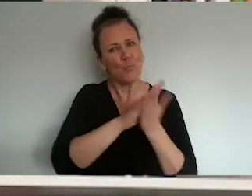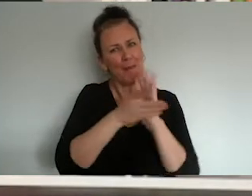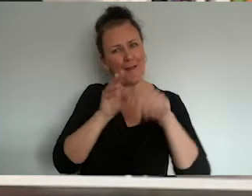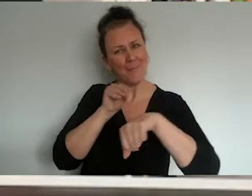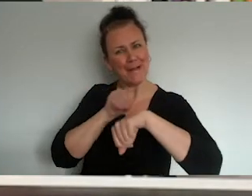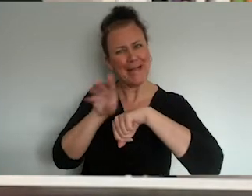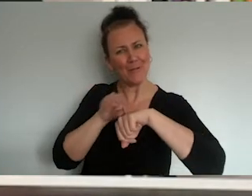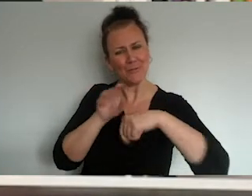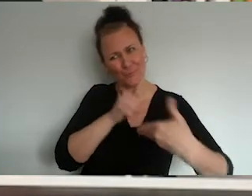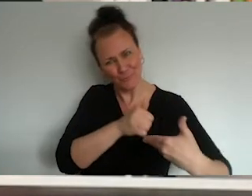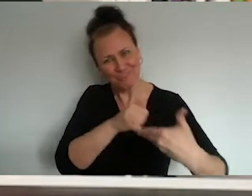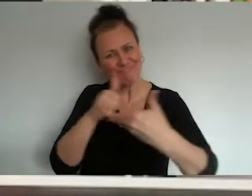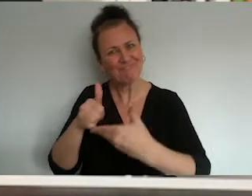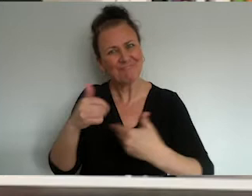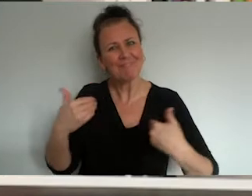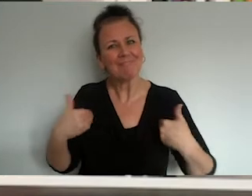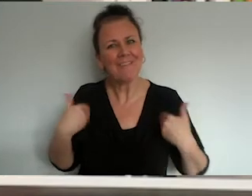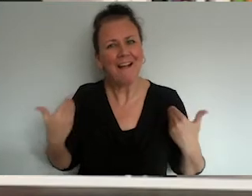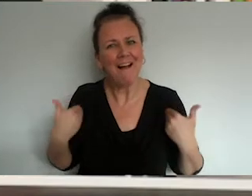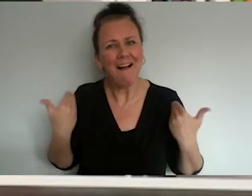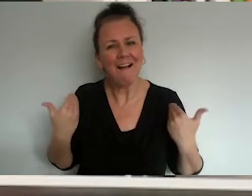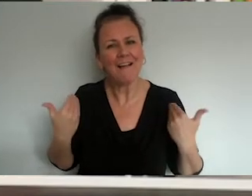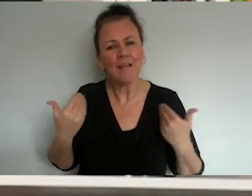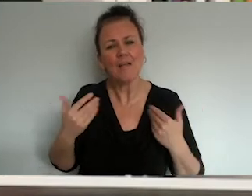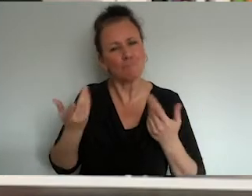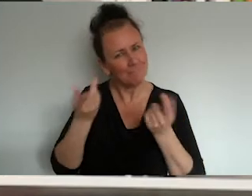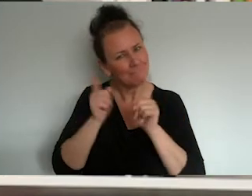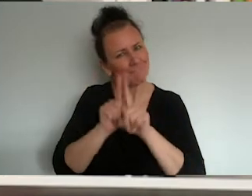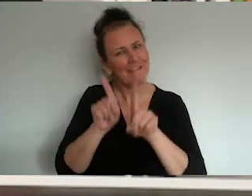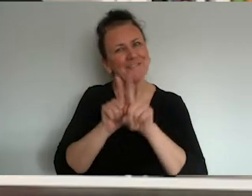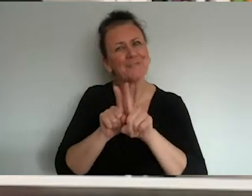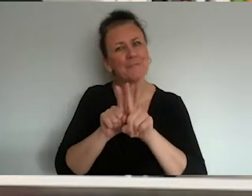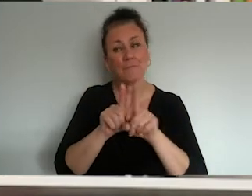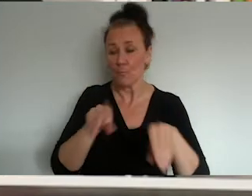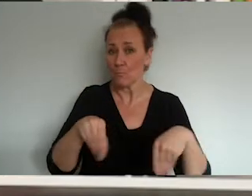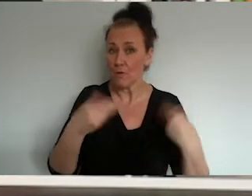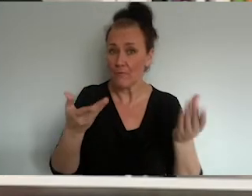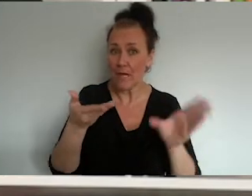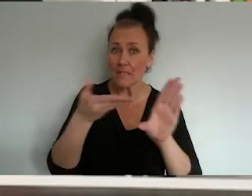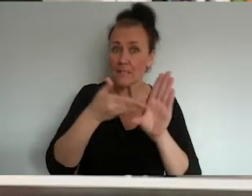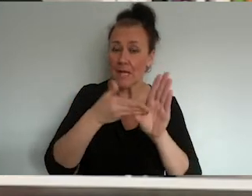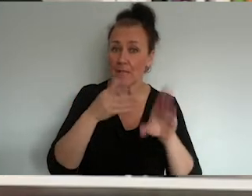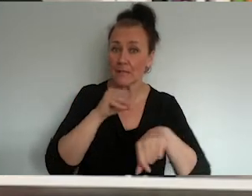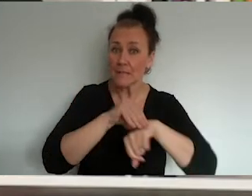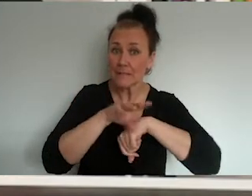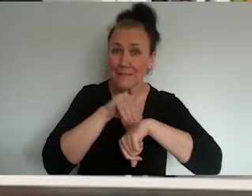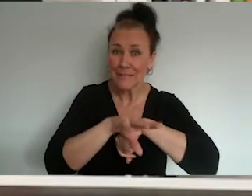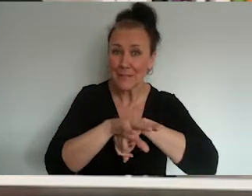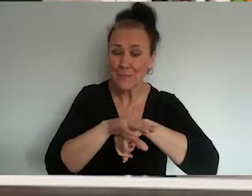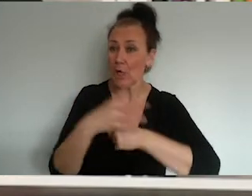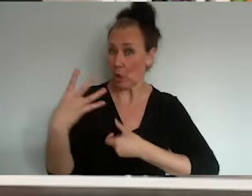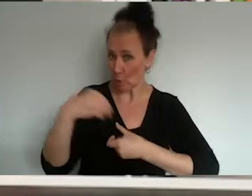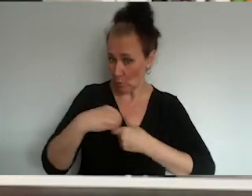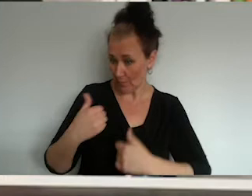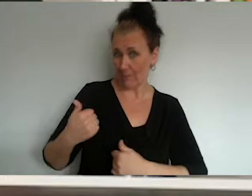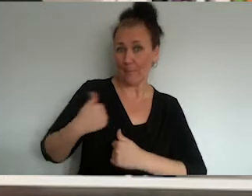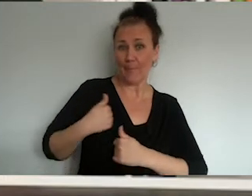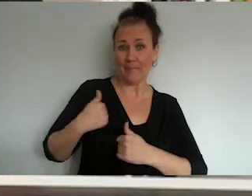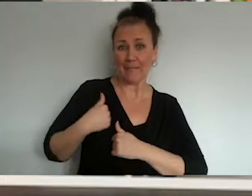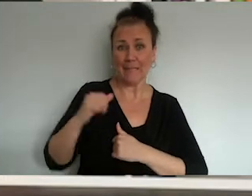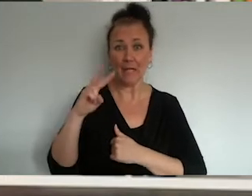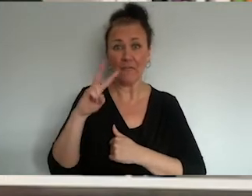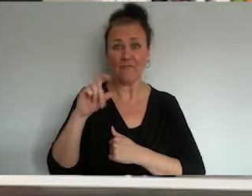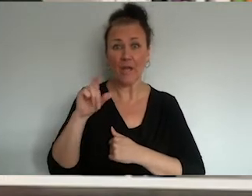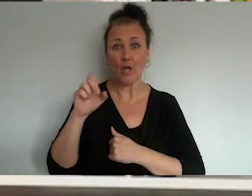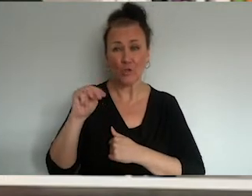and uncertainty in their lives. And you've continued offering psychological counseling, including to military